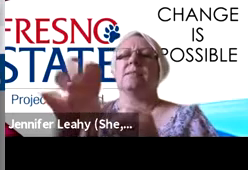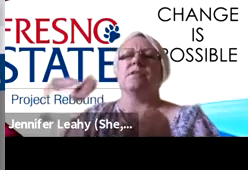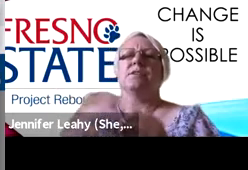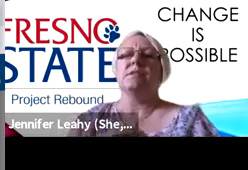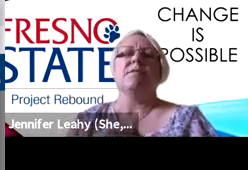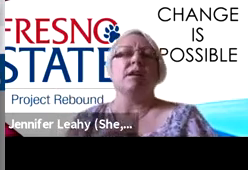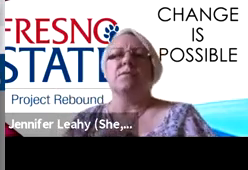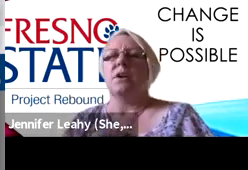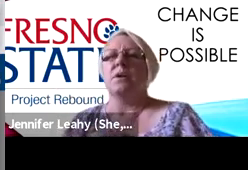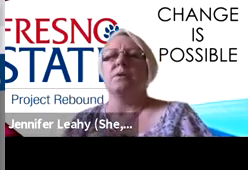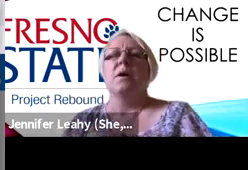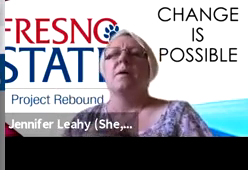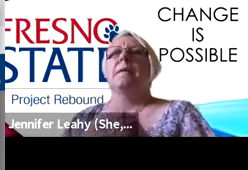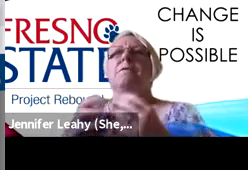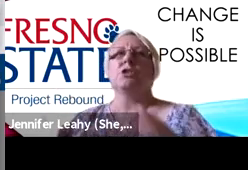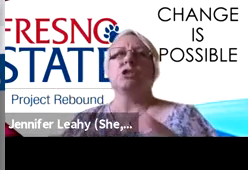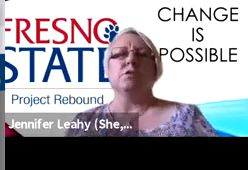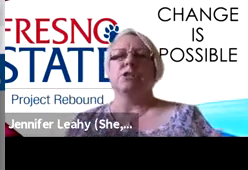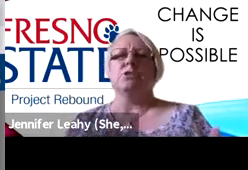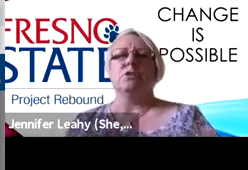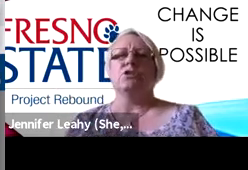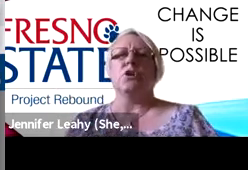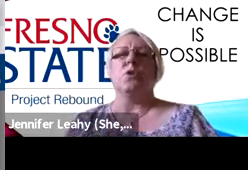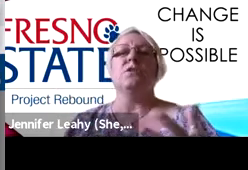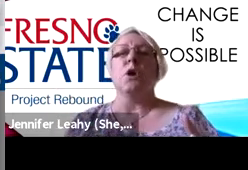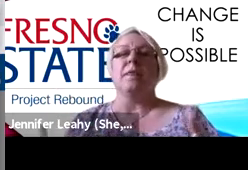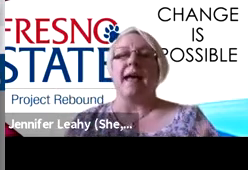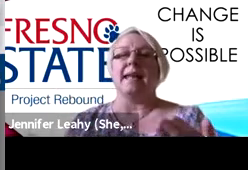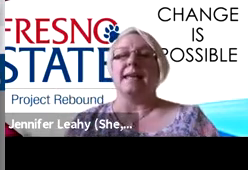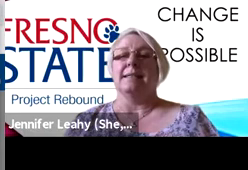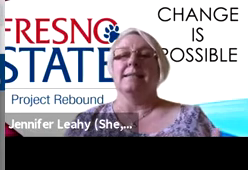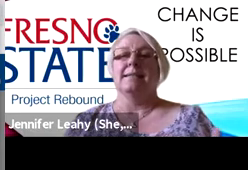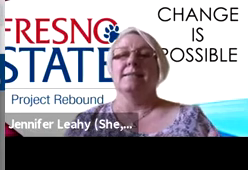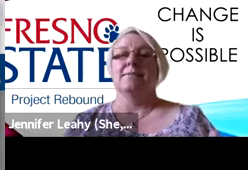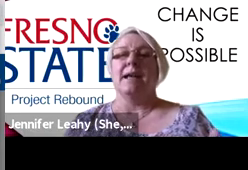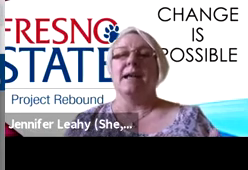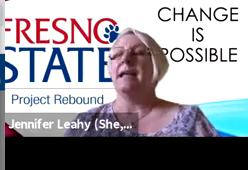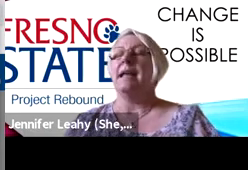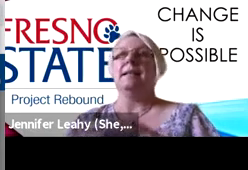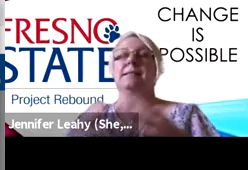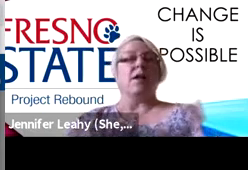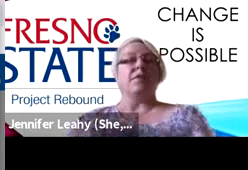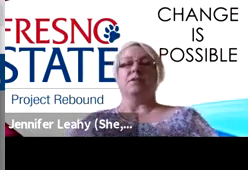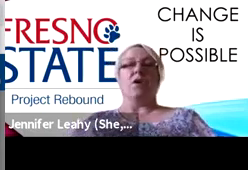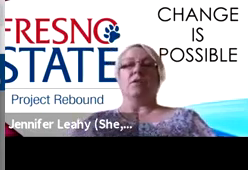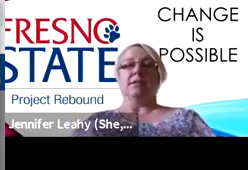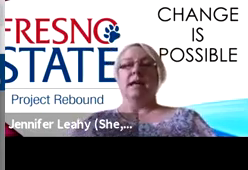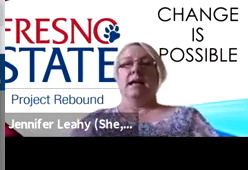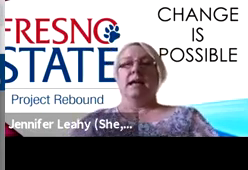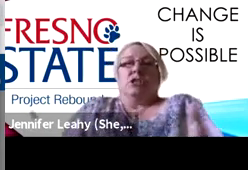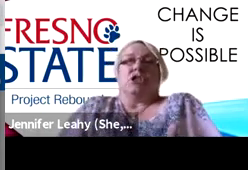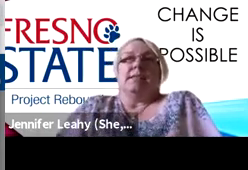like this, the Fresno State FOSFA code. First generation students don't even know what that is, right? And it's not their